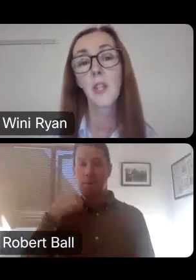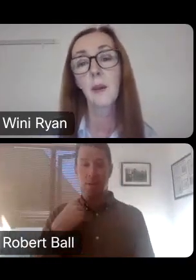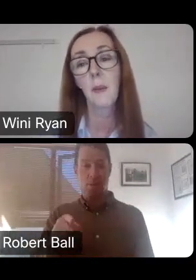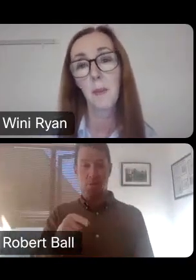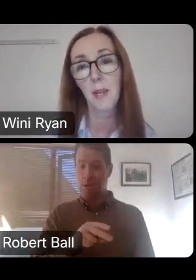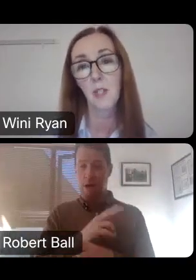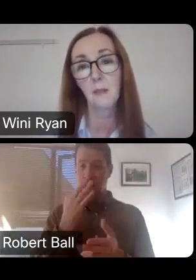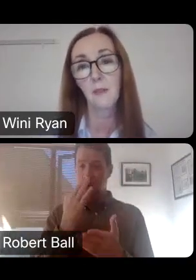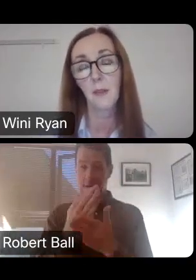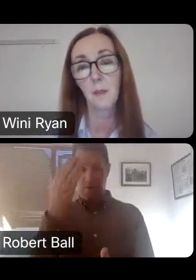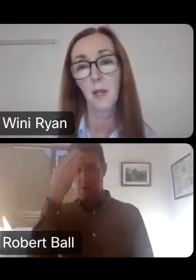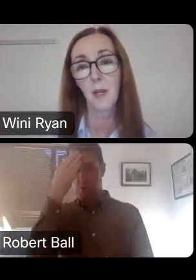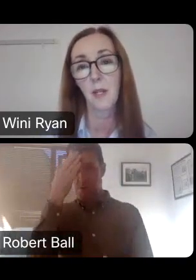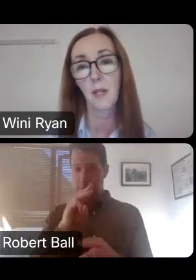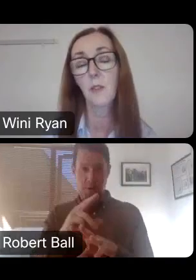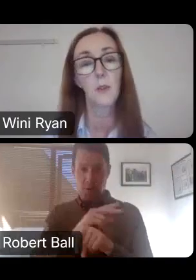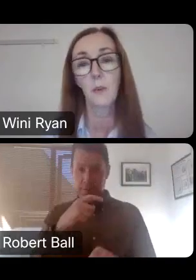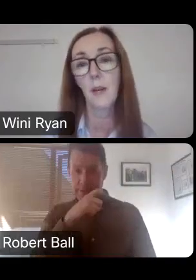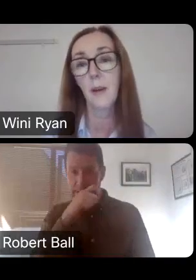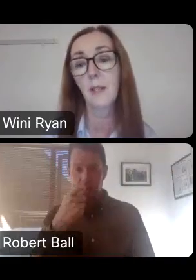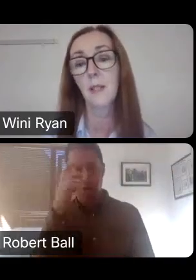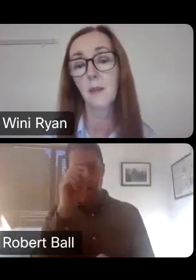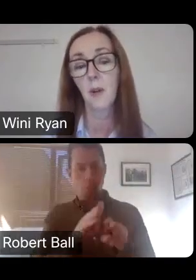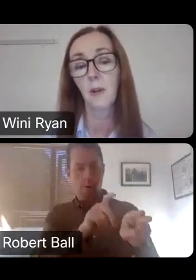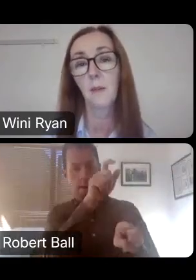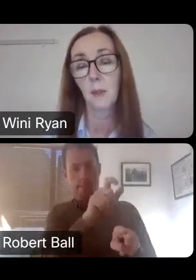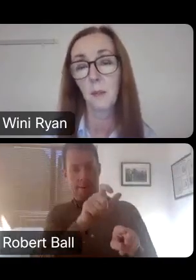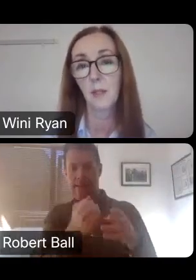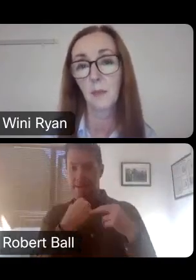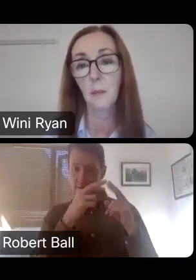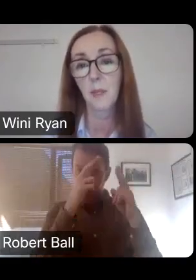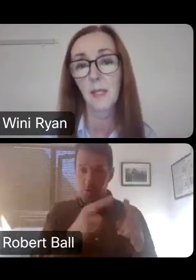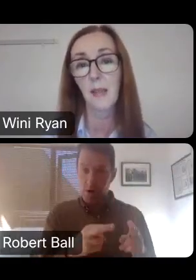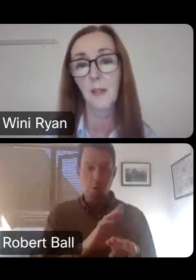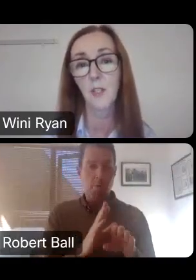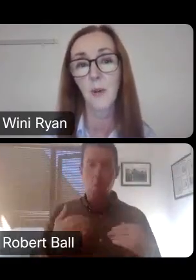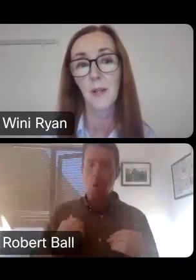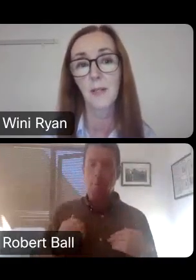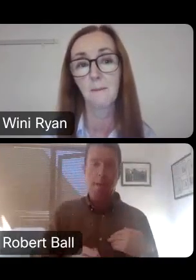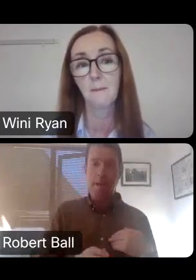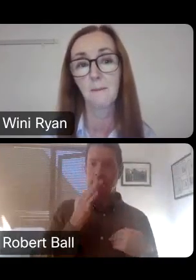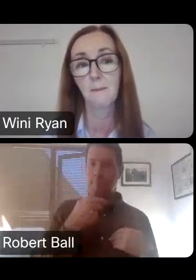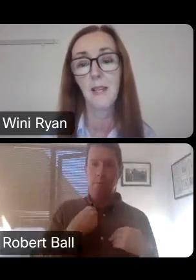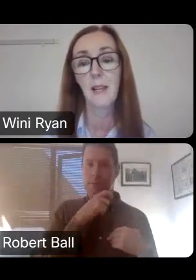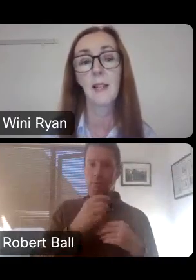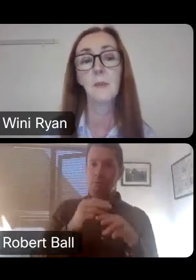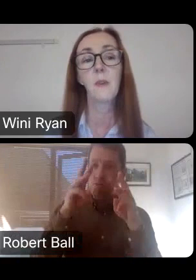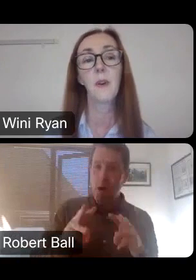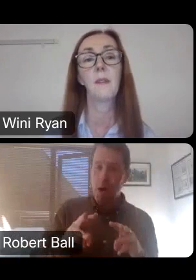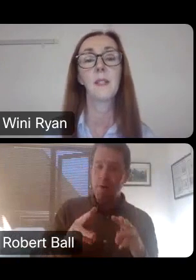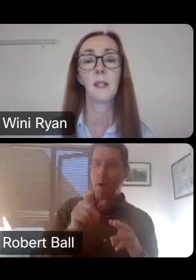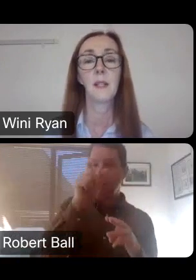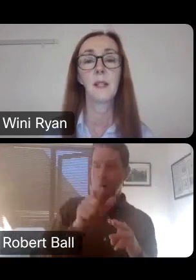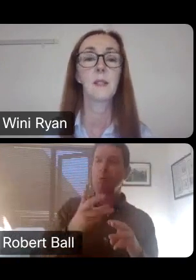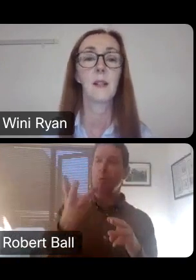And check with the patient if you got them right. Don't worry about getting it wrong. The person will appreciate that you tried. Let's move